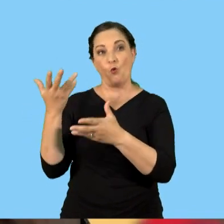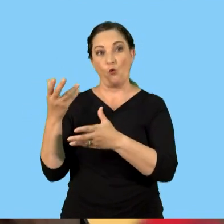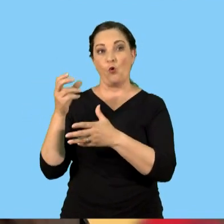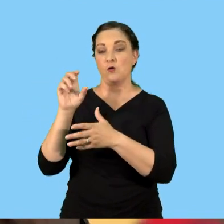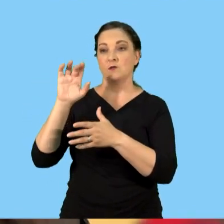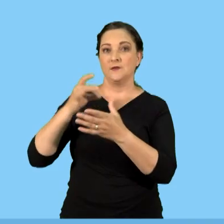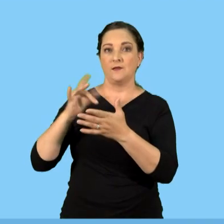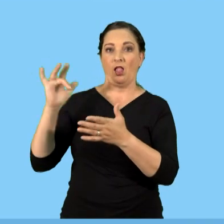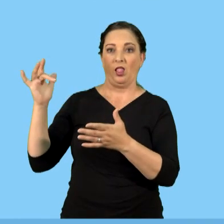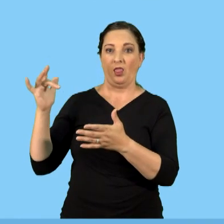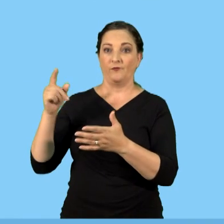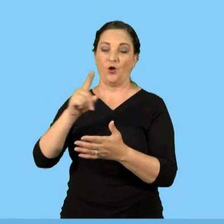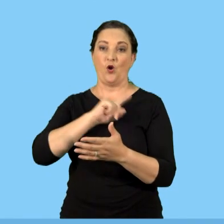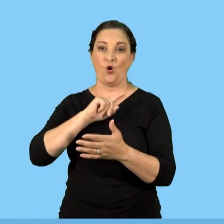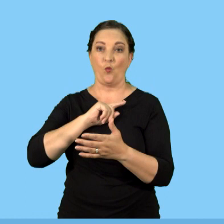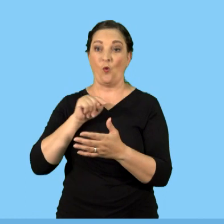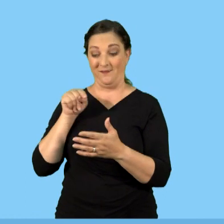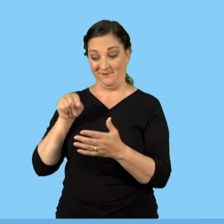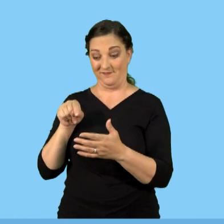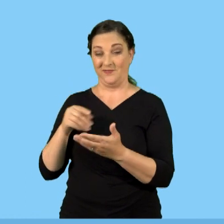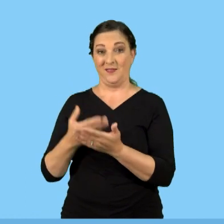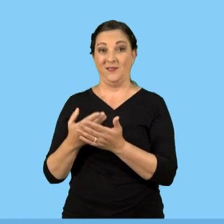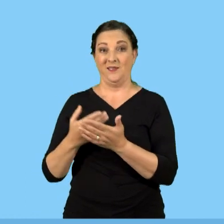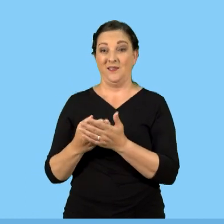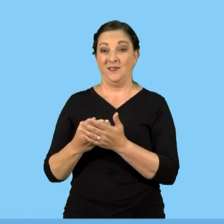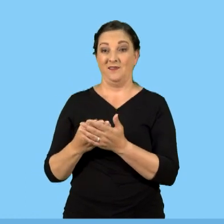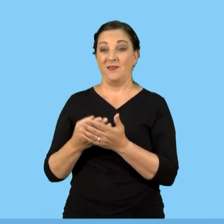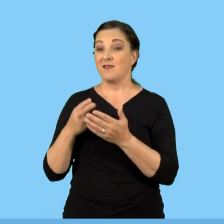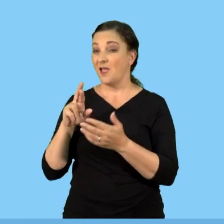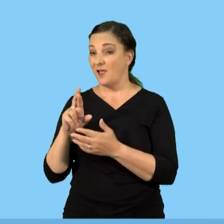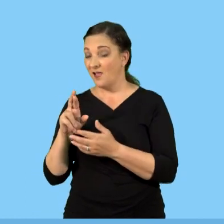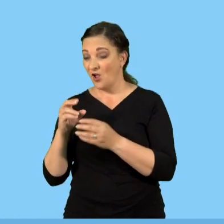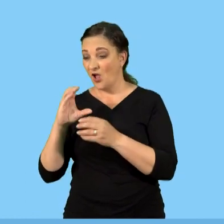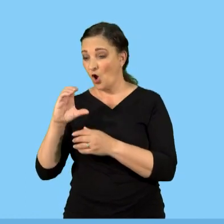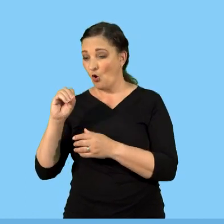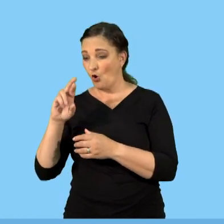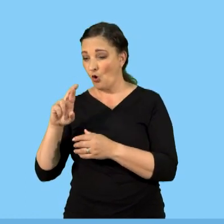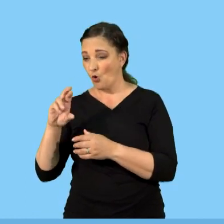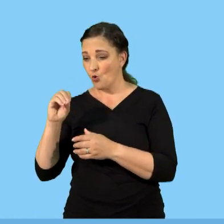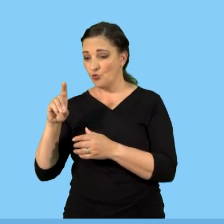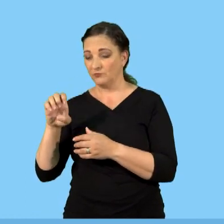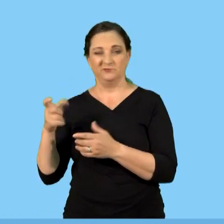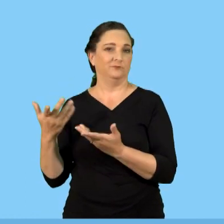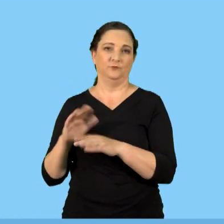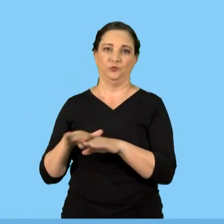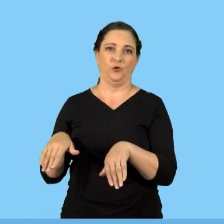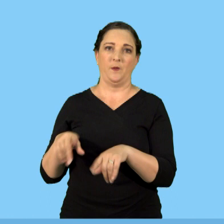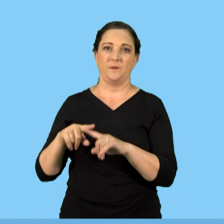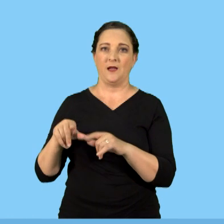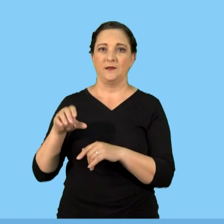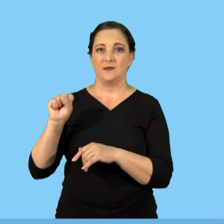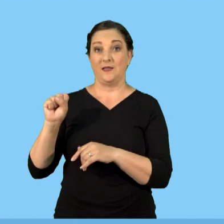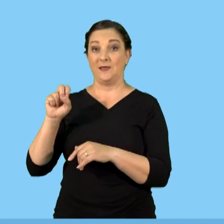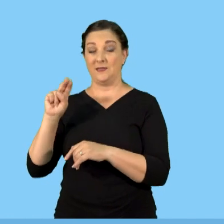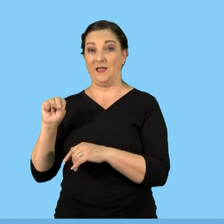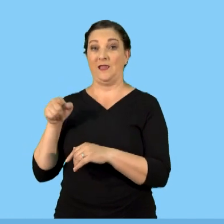corrode. So therefore, we also need to know that the two substances that we have here, tin and silver, they have a chemical symbol SN